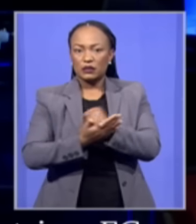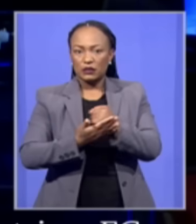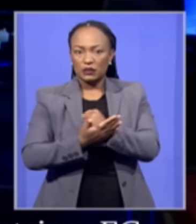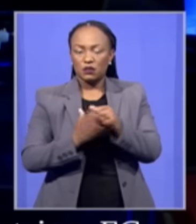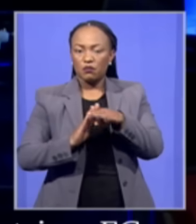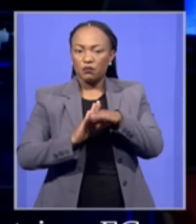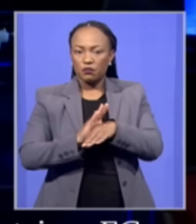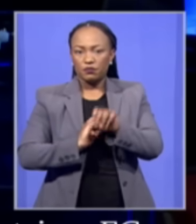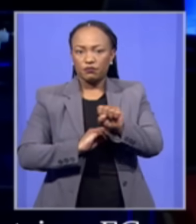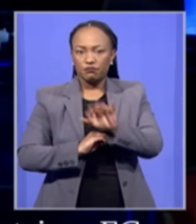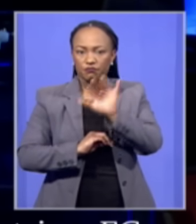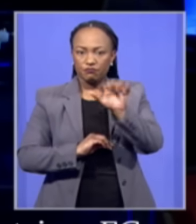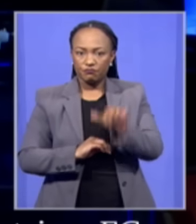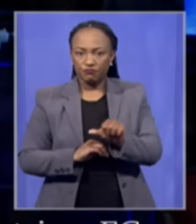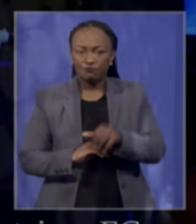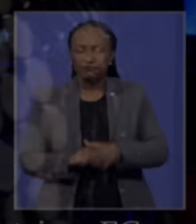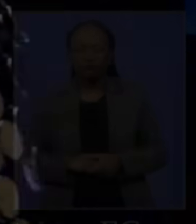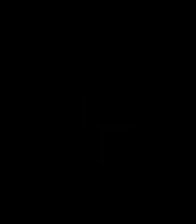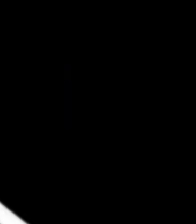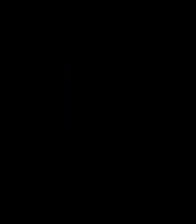Borwa.